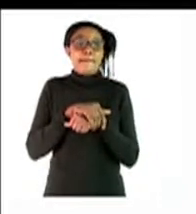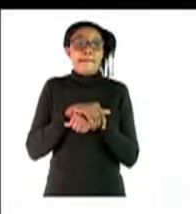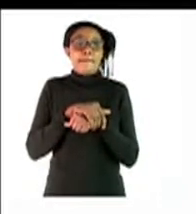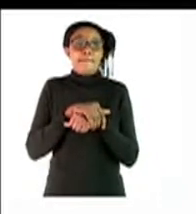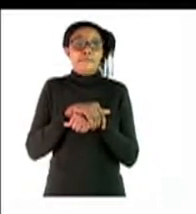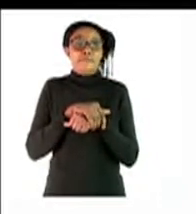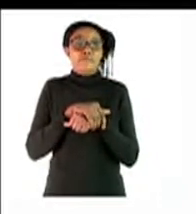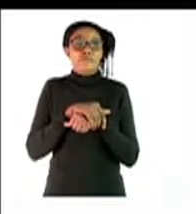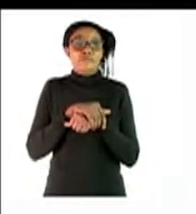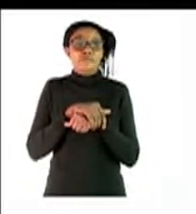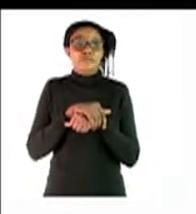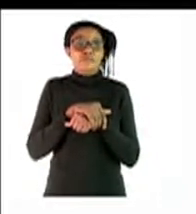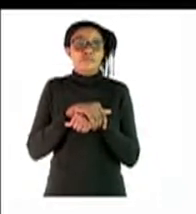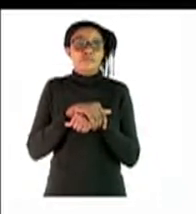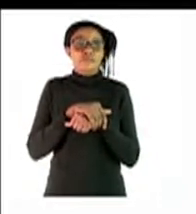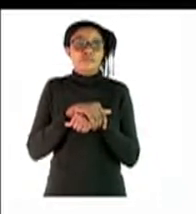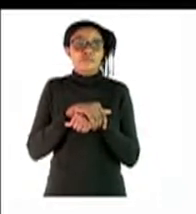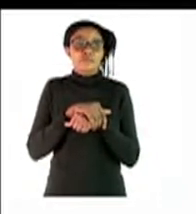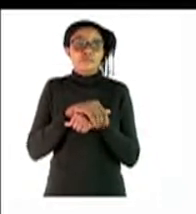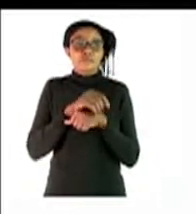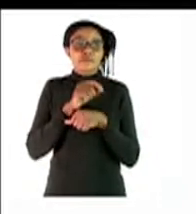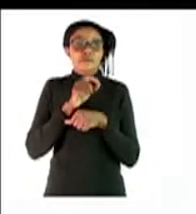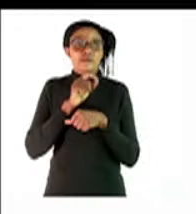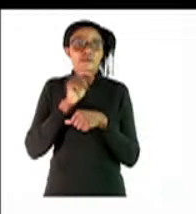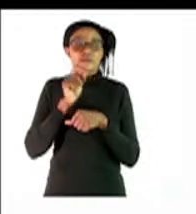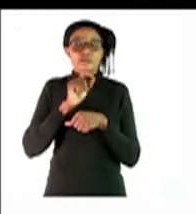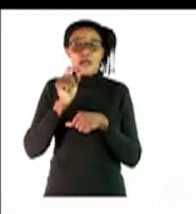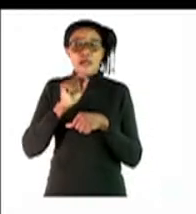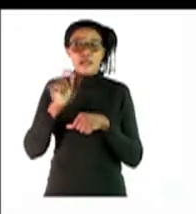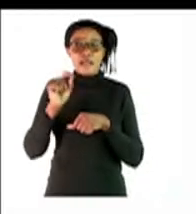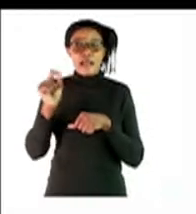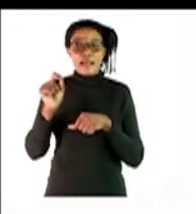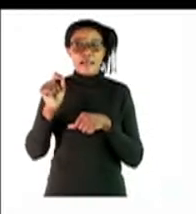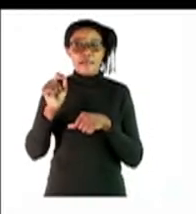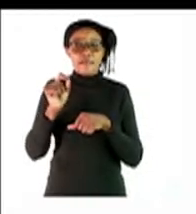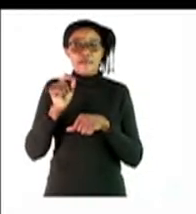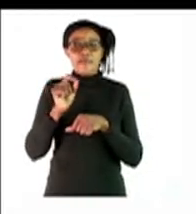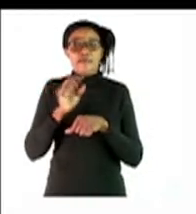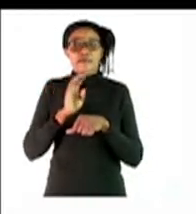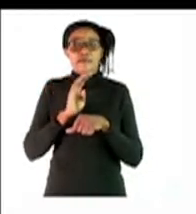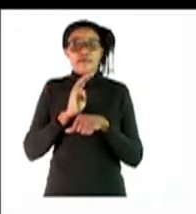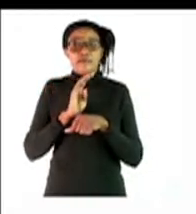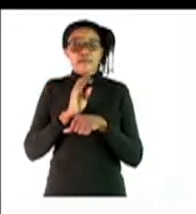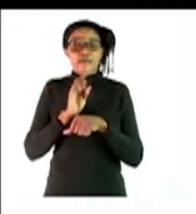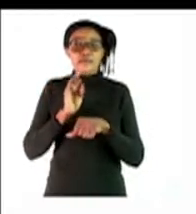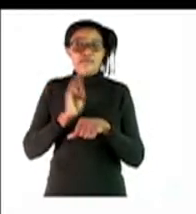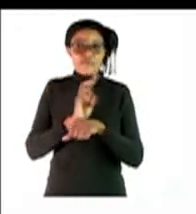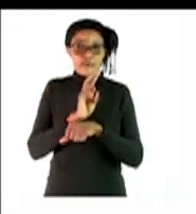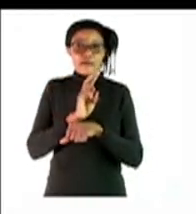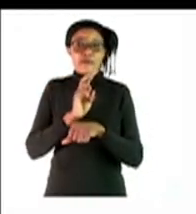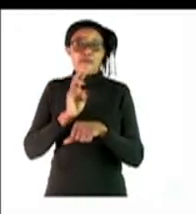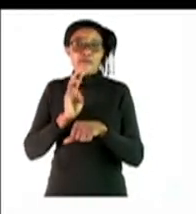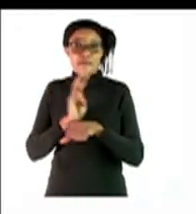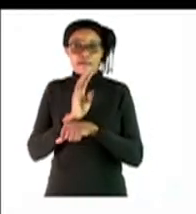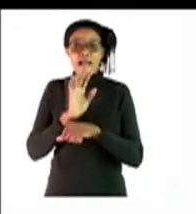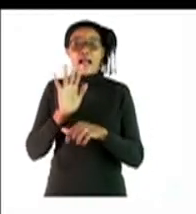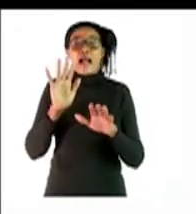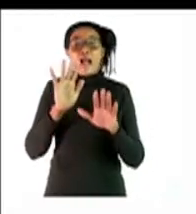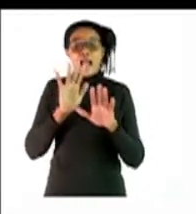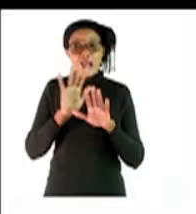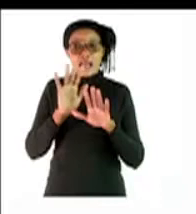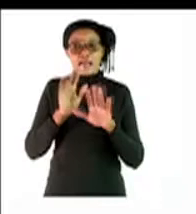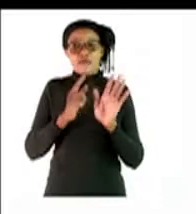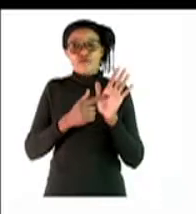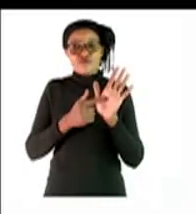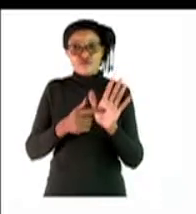Write the ordinal numbers indicated by the colored cupcake. So what must we